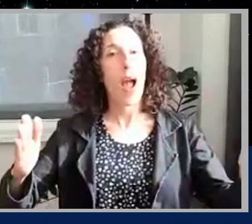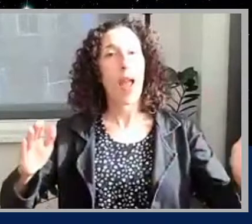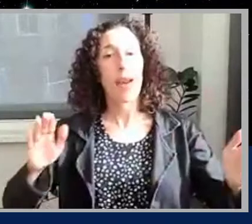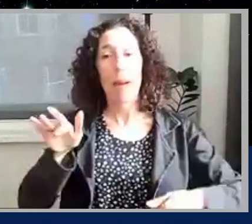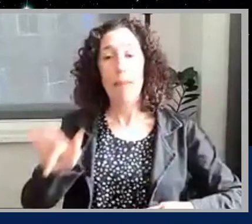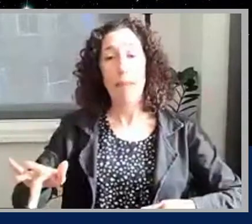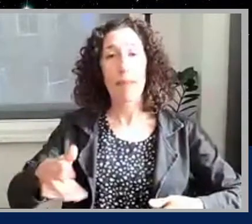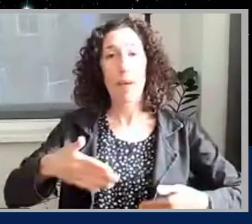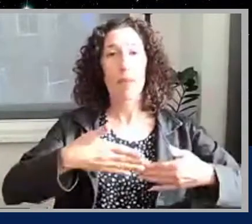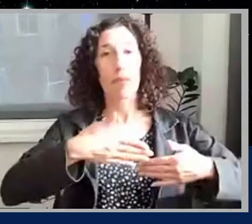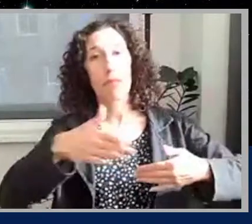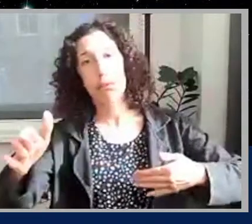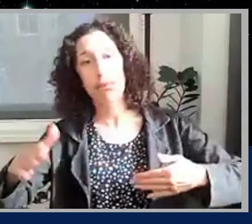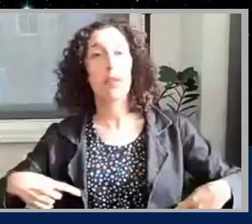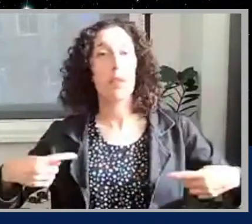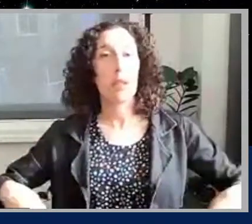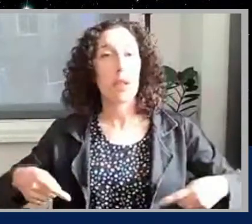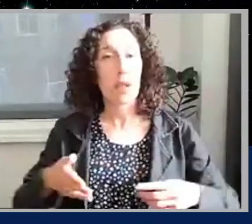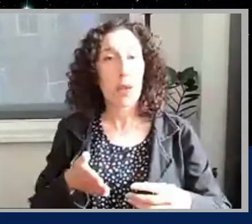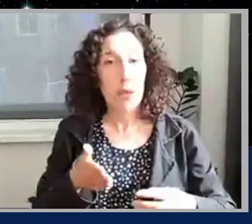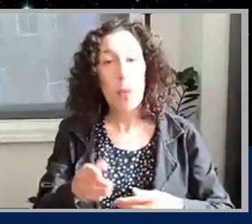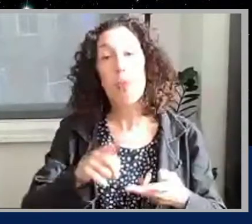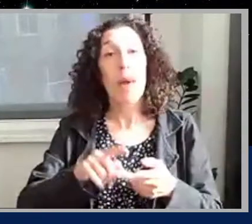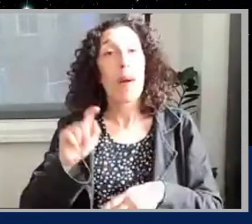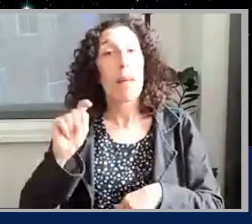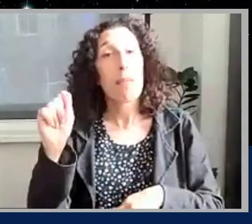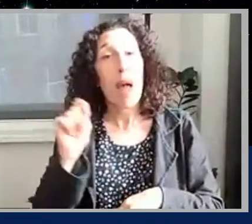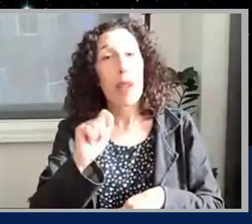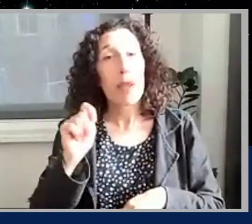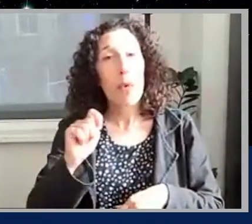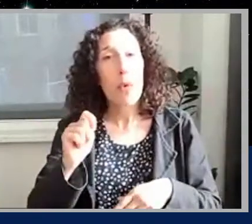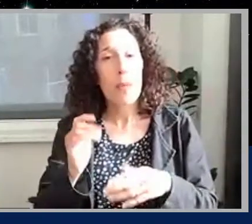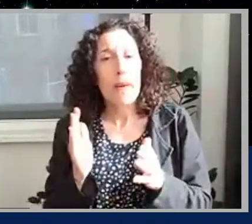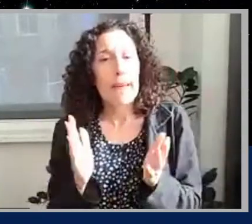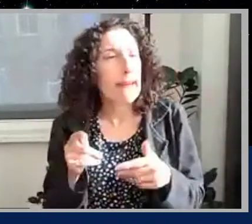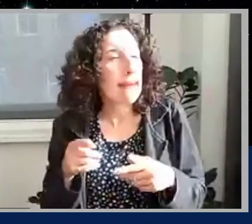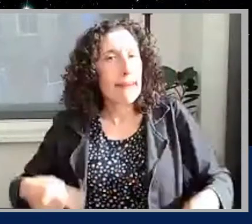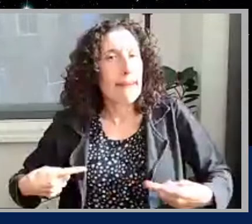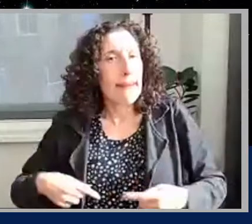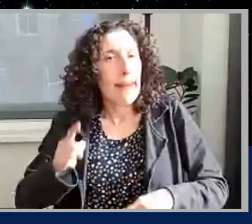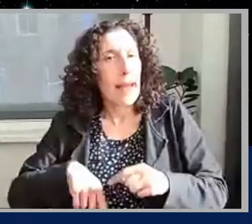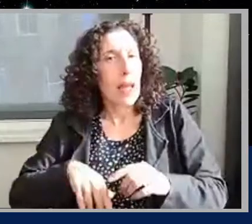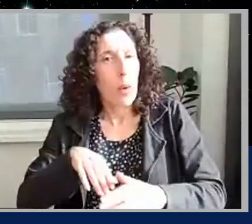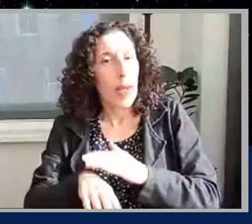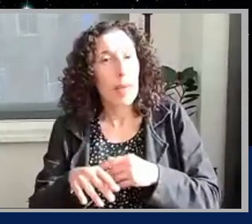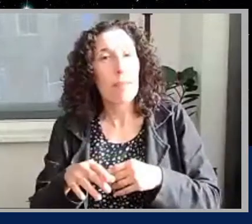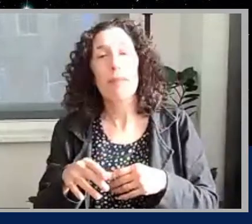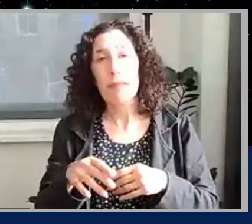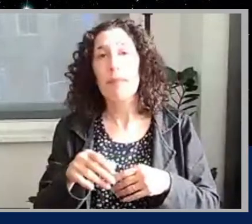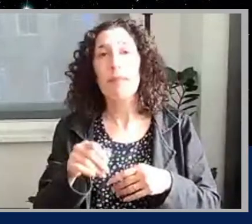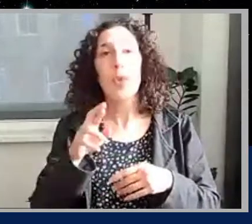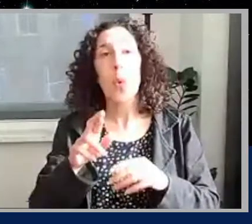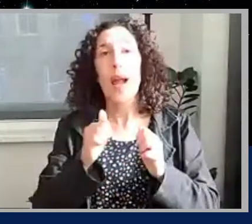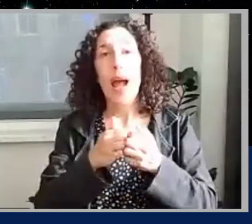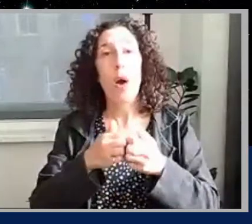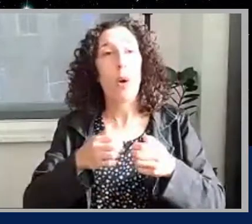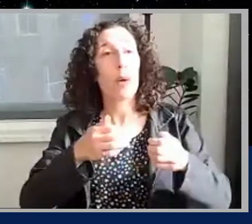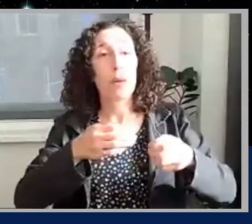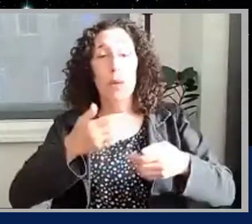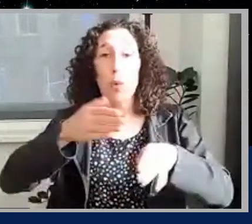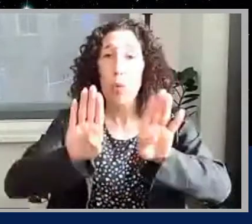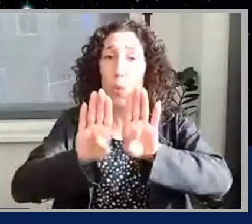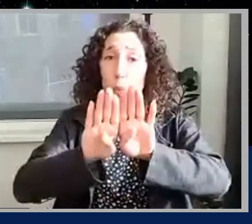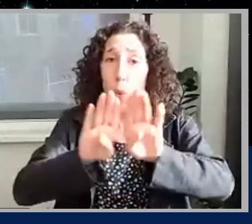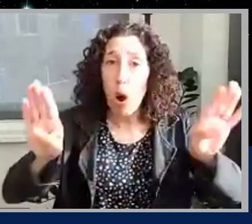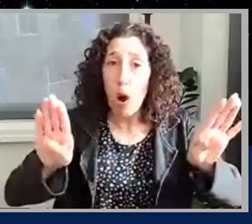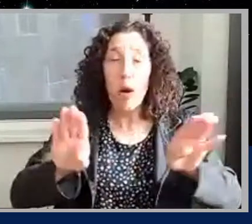the zeroth order thing. If you're trying to even read publications, for instance, so people who are low